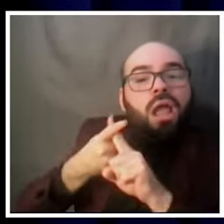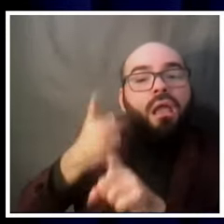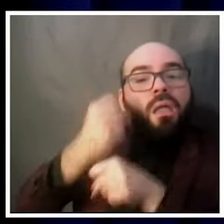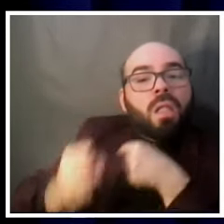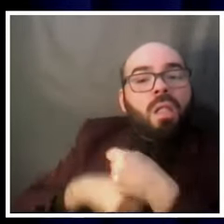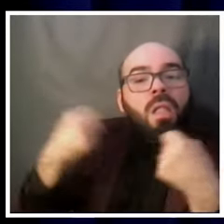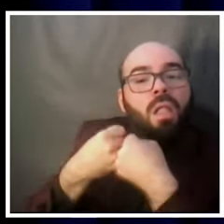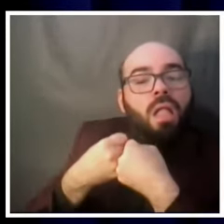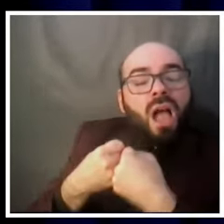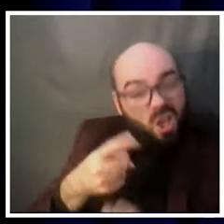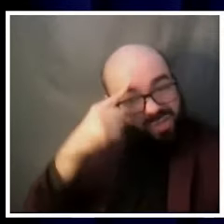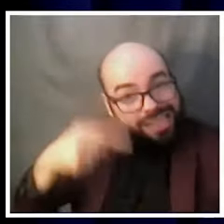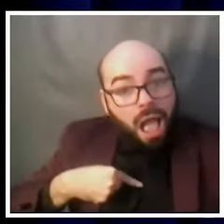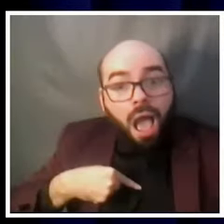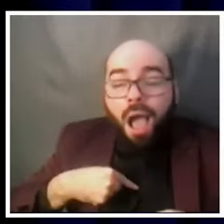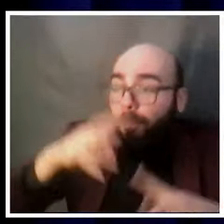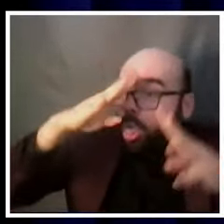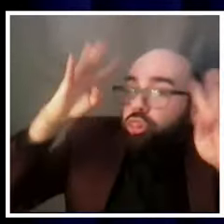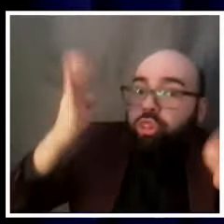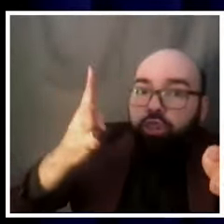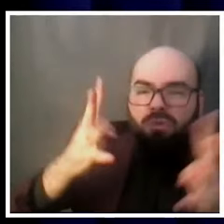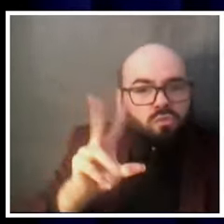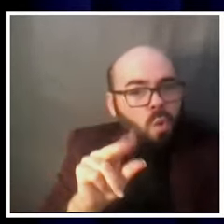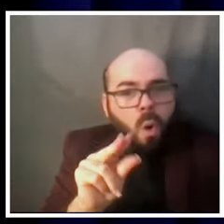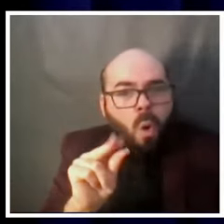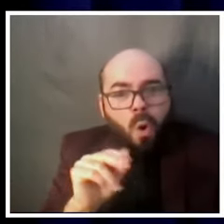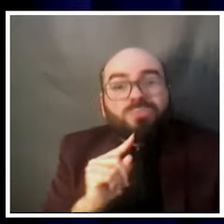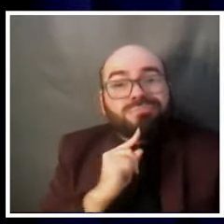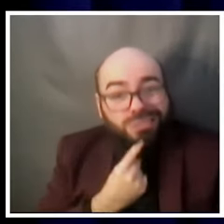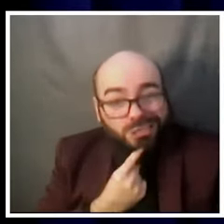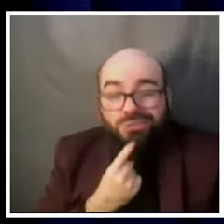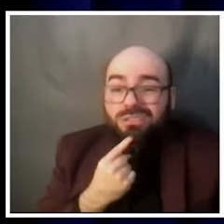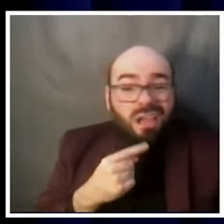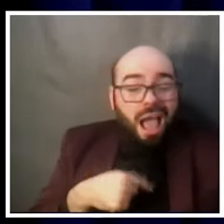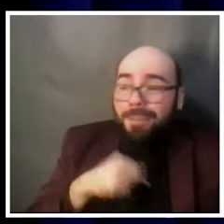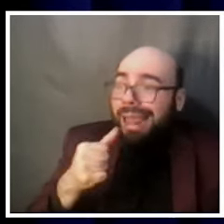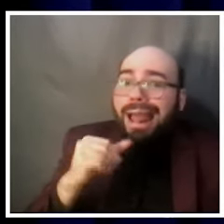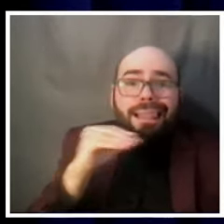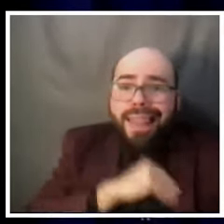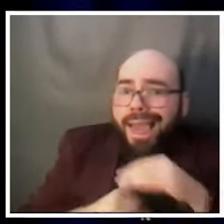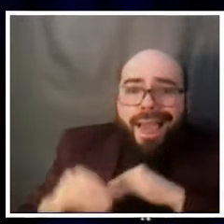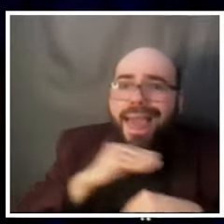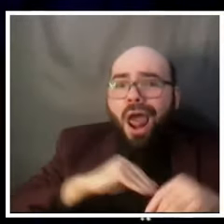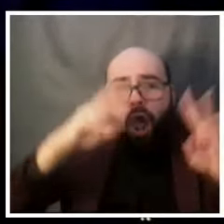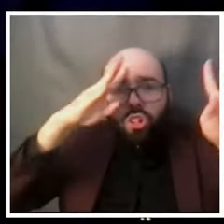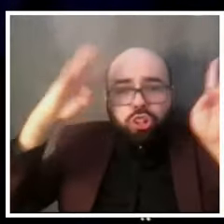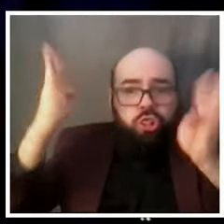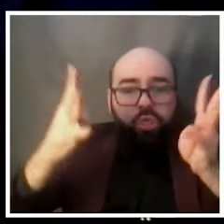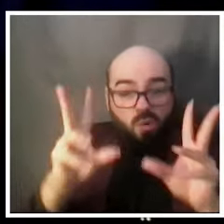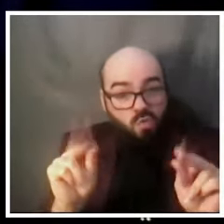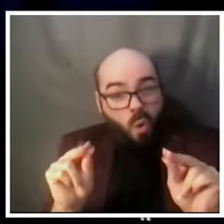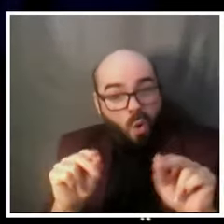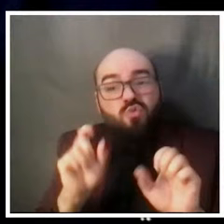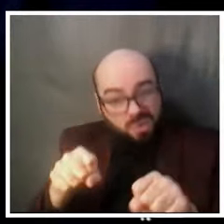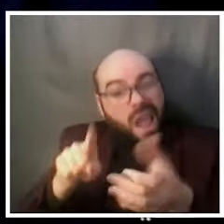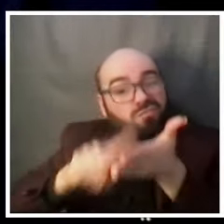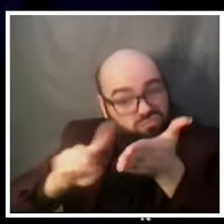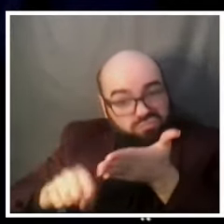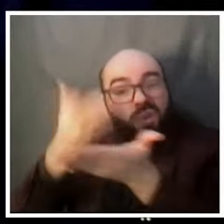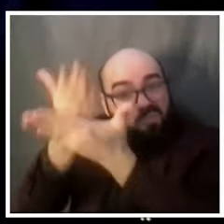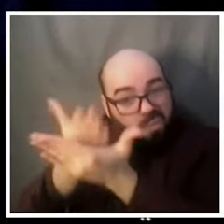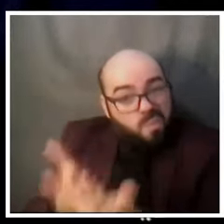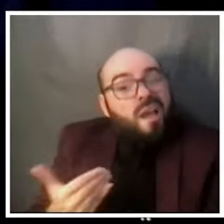but you can check it all out. Folks, he's coming for your money, your health care, and your Social